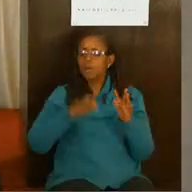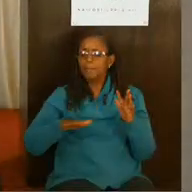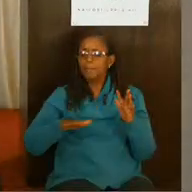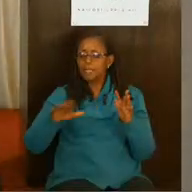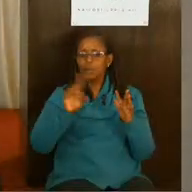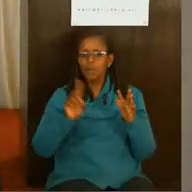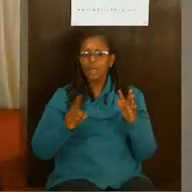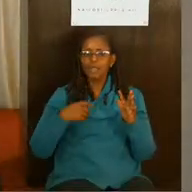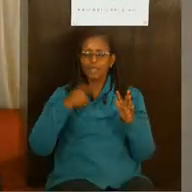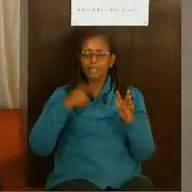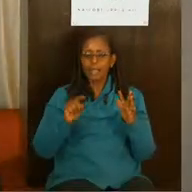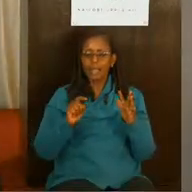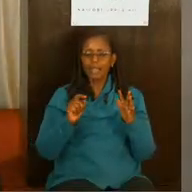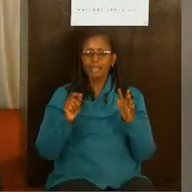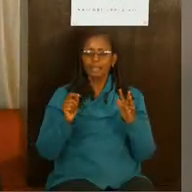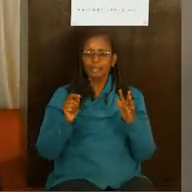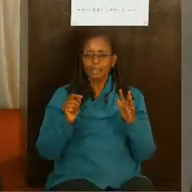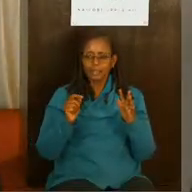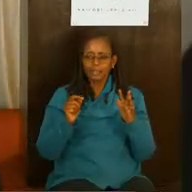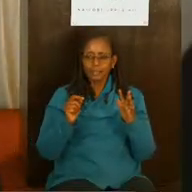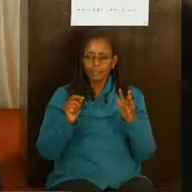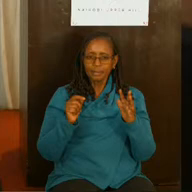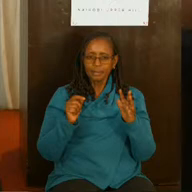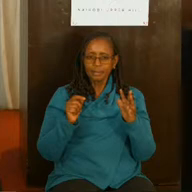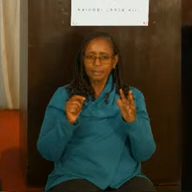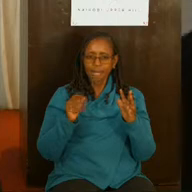where they can receive learning